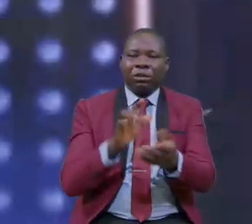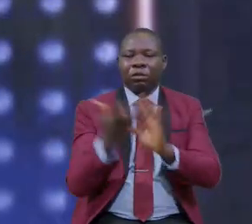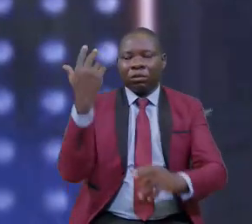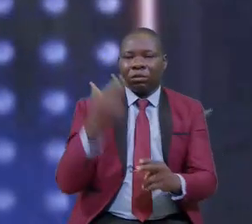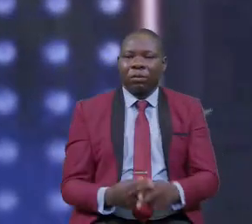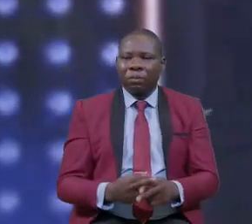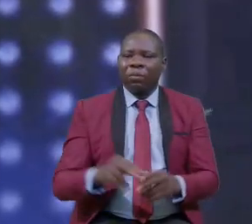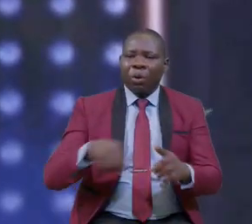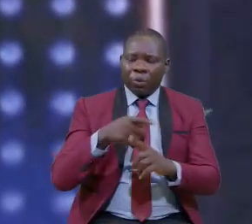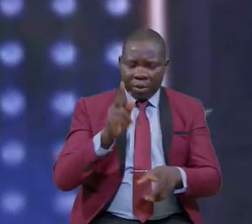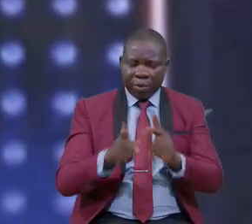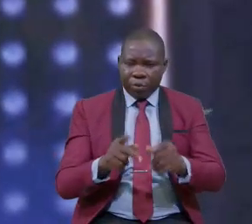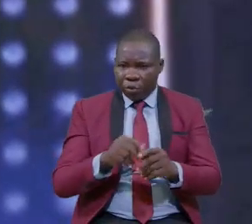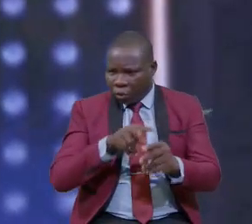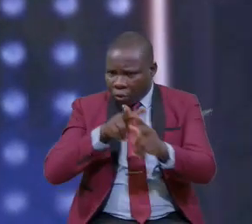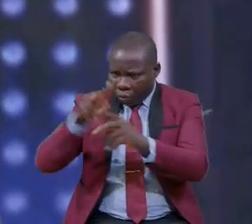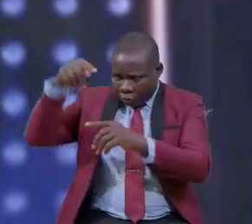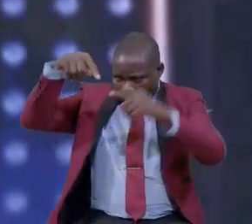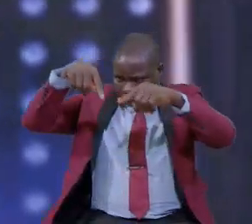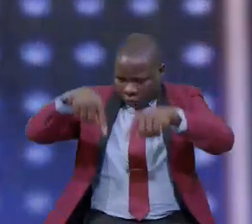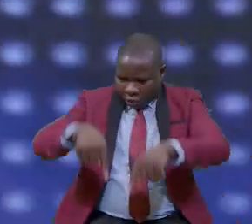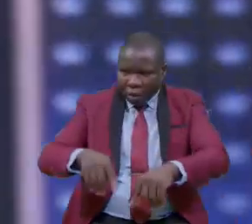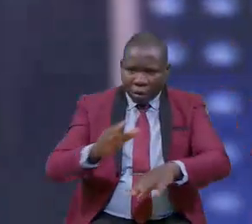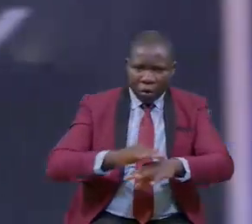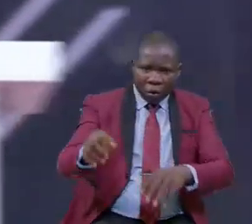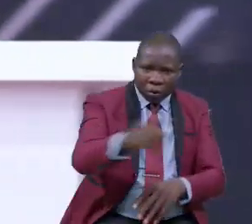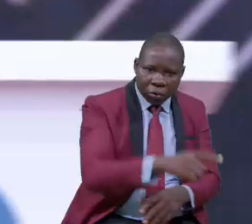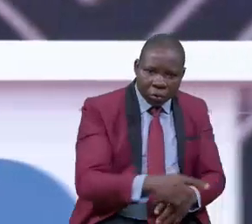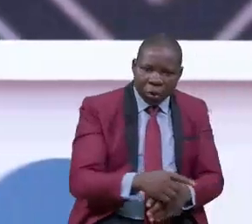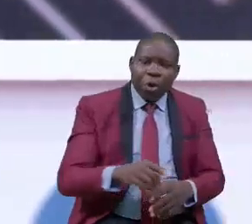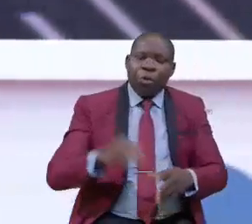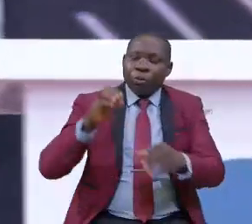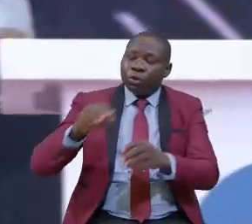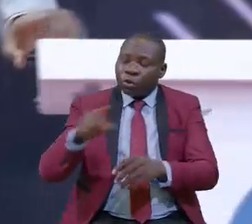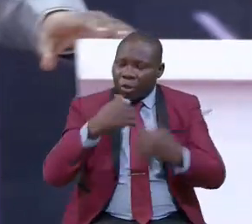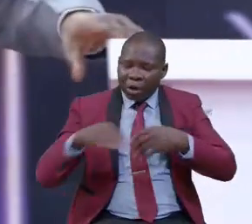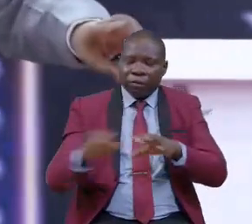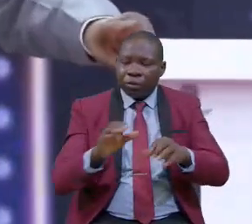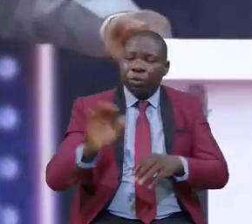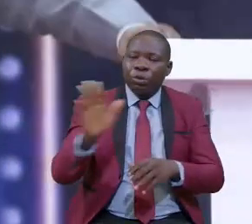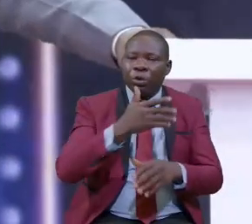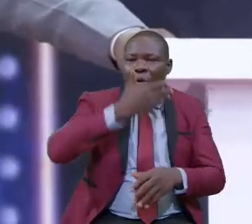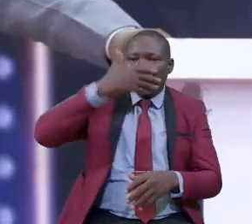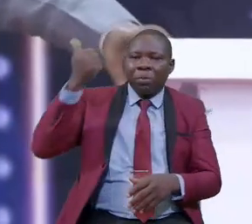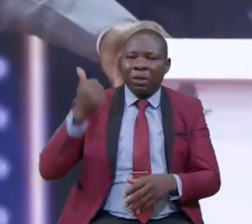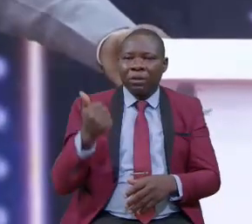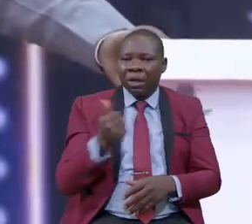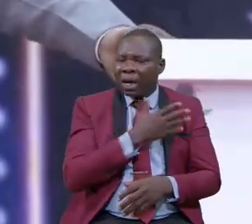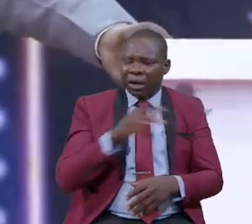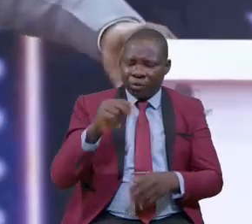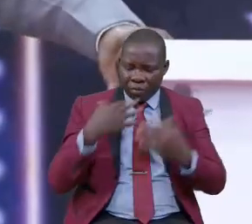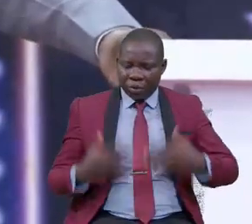best. And you've gone everywhere. And instead of, you know, people me shake my hand, congrats, praise the